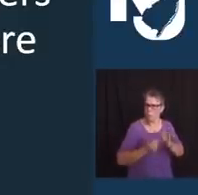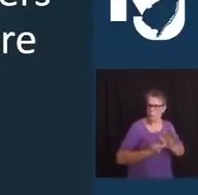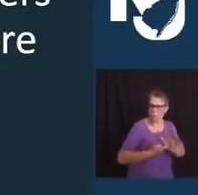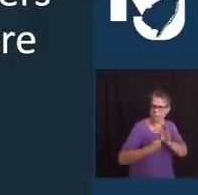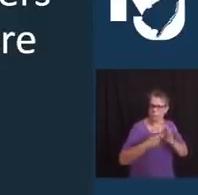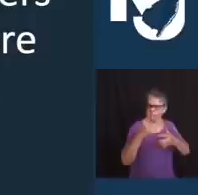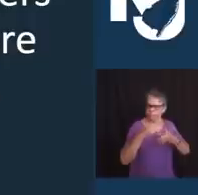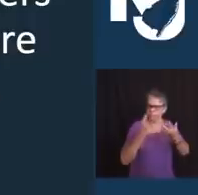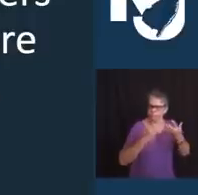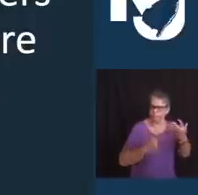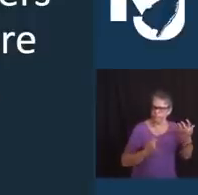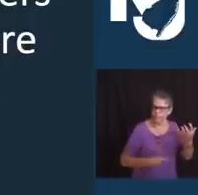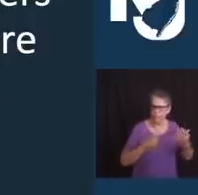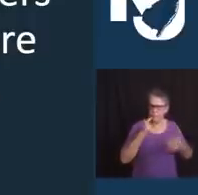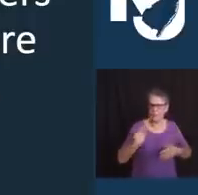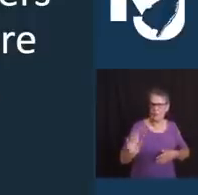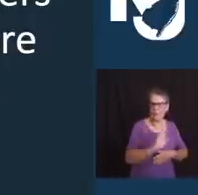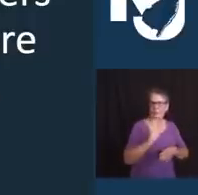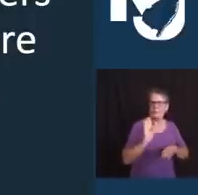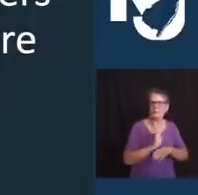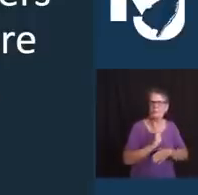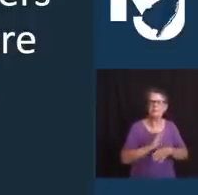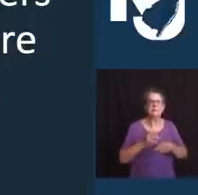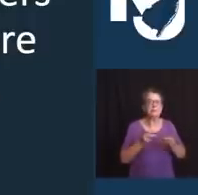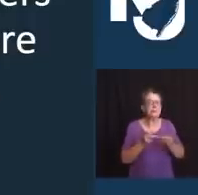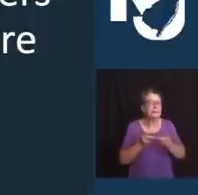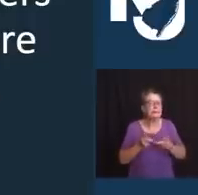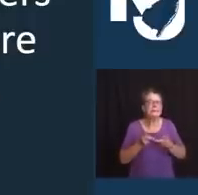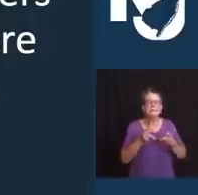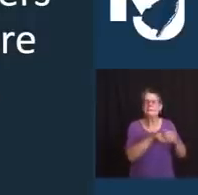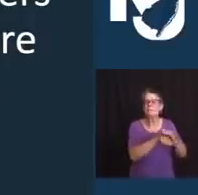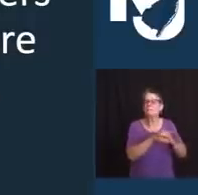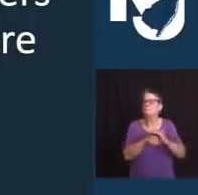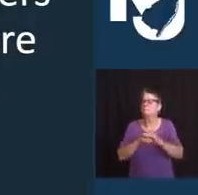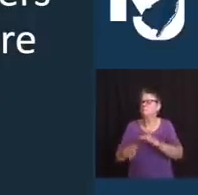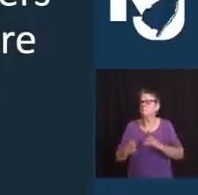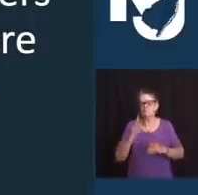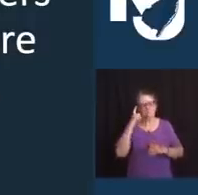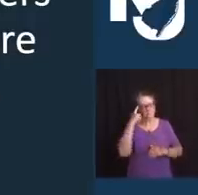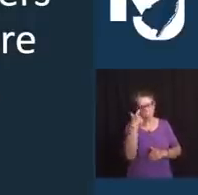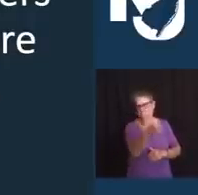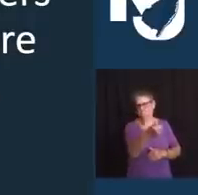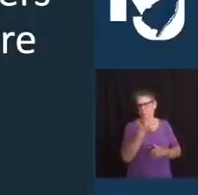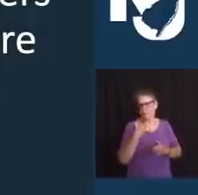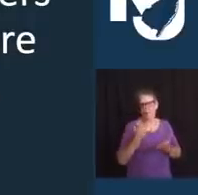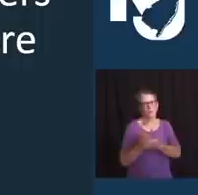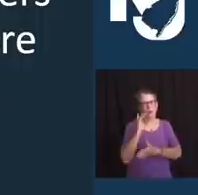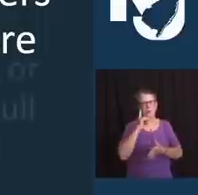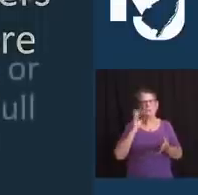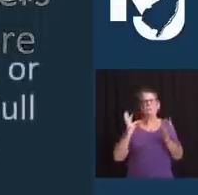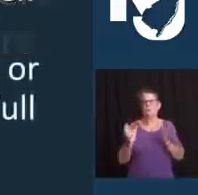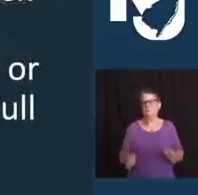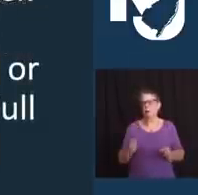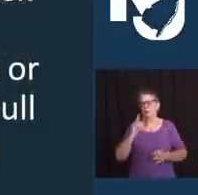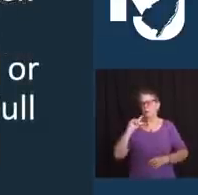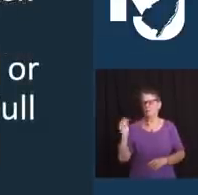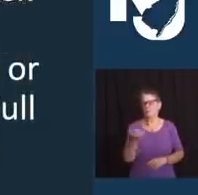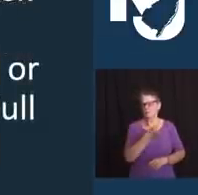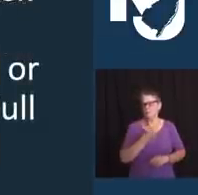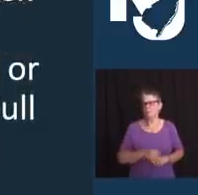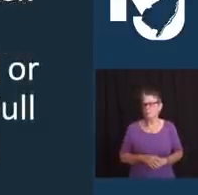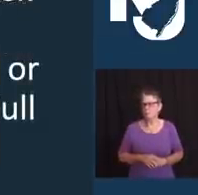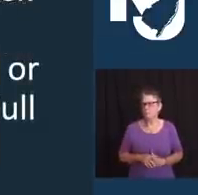and require all employees to be vaccinated as a matter of their continued employment. Now, some of